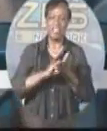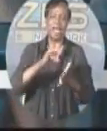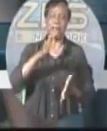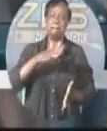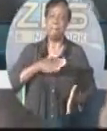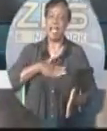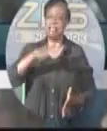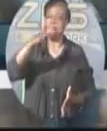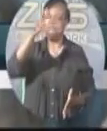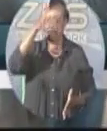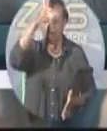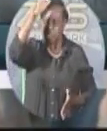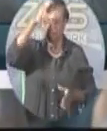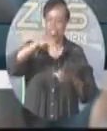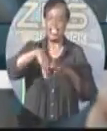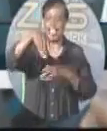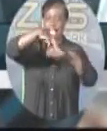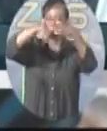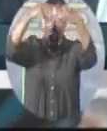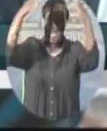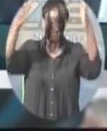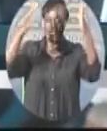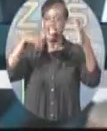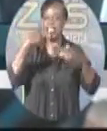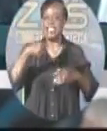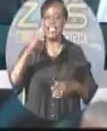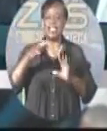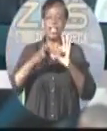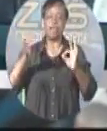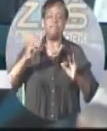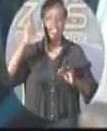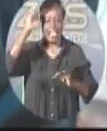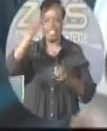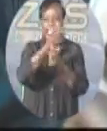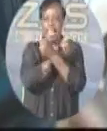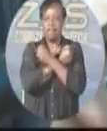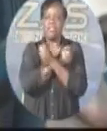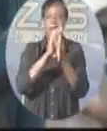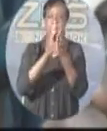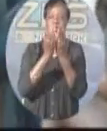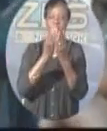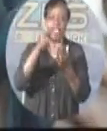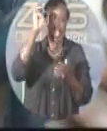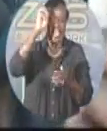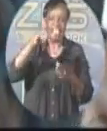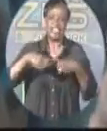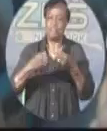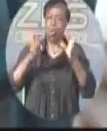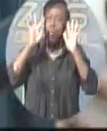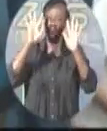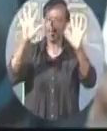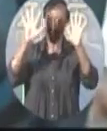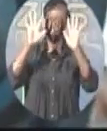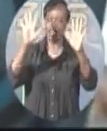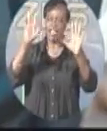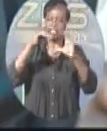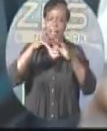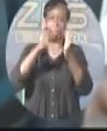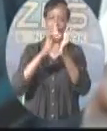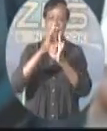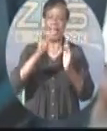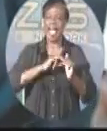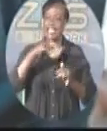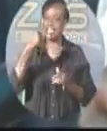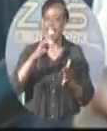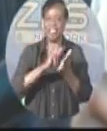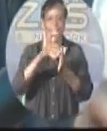Father in heaven, and he tells of his love, the book he has given, wonderful things. I see in the Bible that